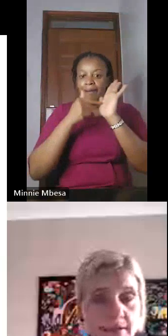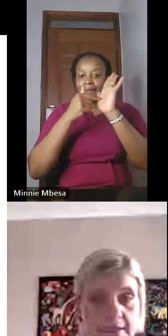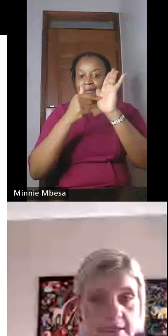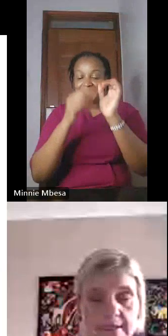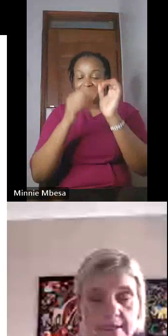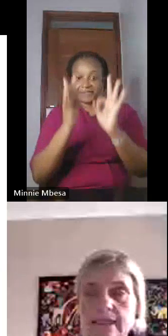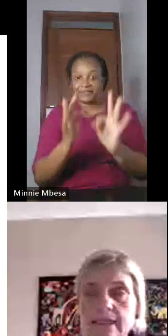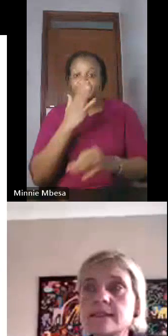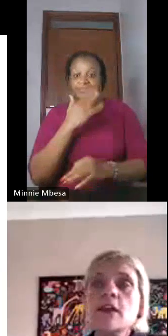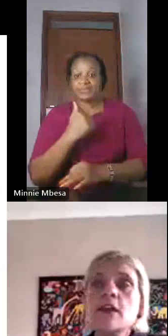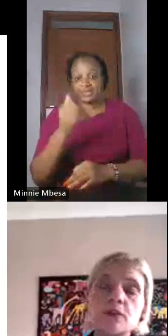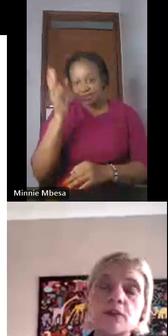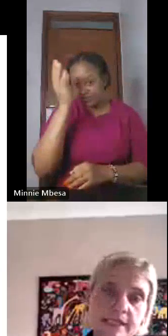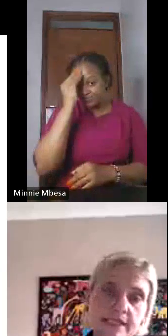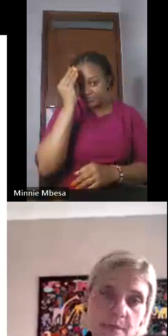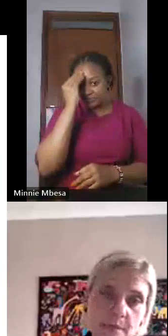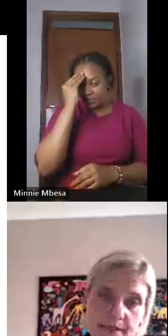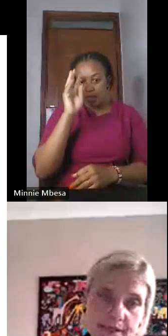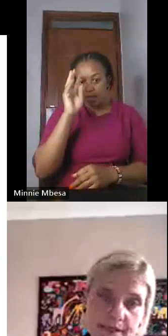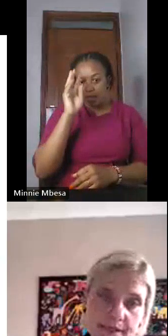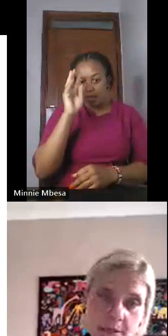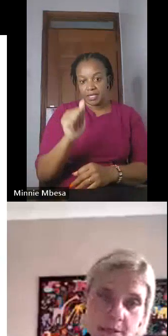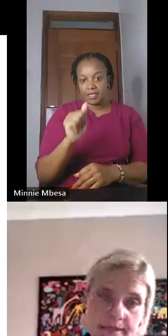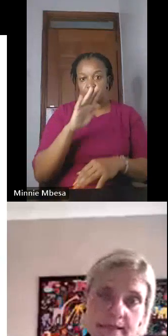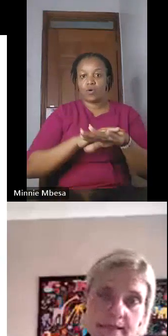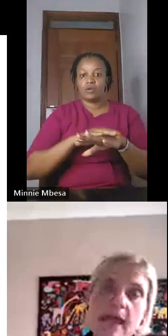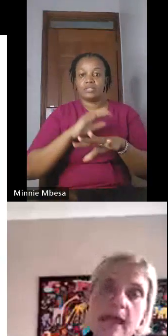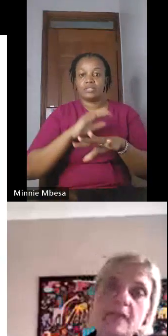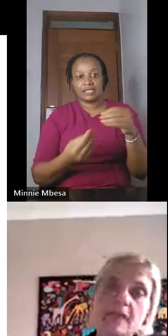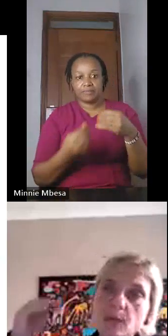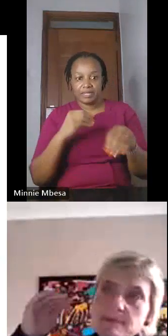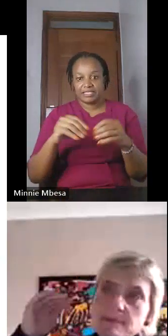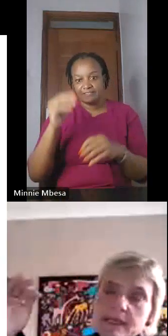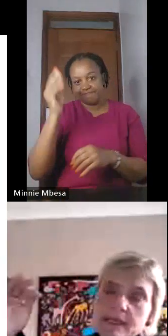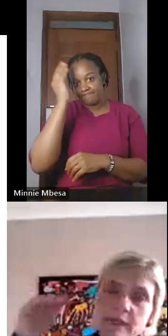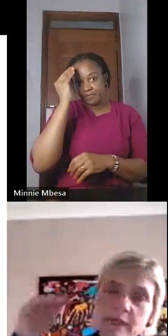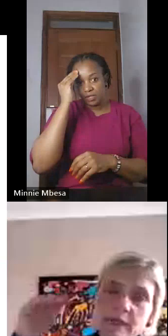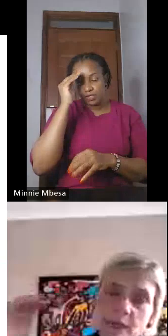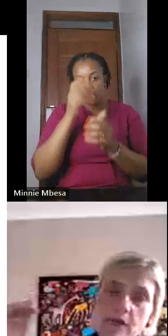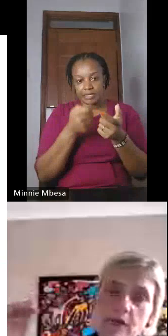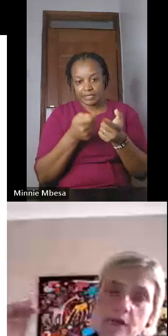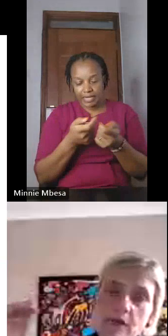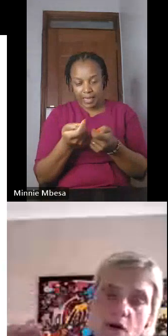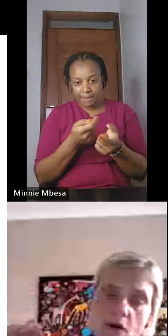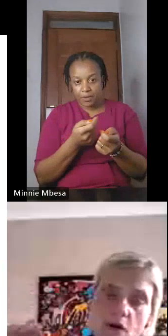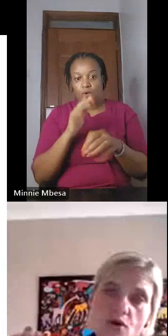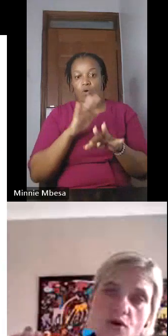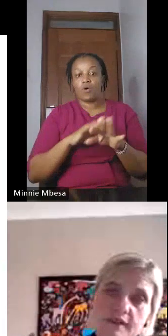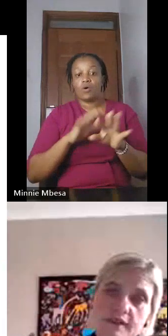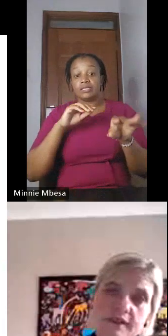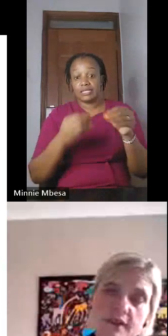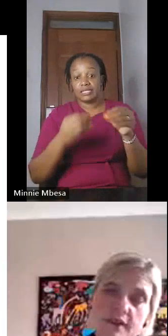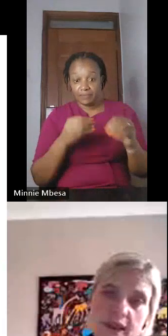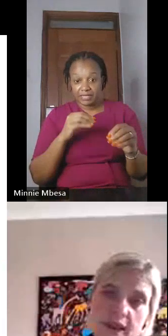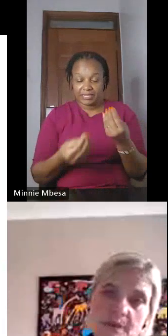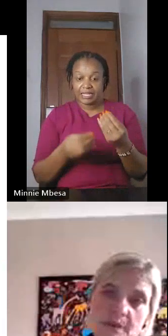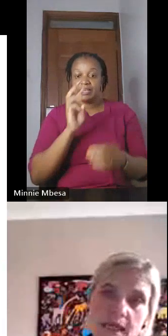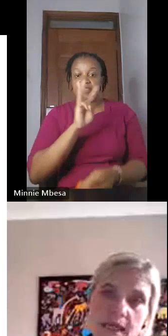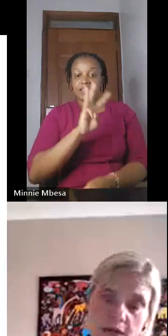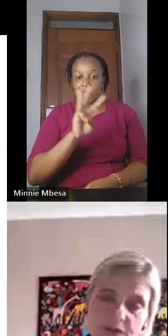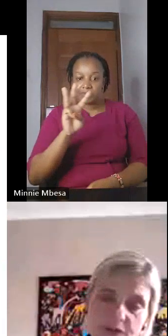in disability studies, you would type in disability, and the website will bring all the courses that